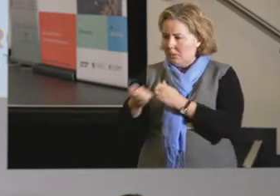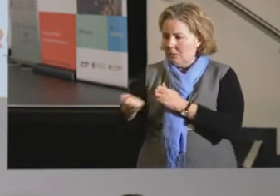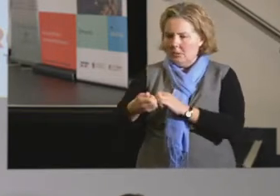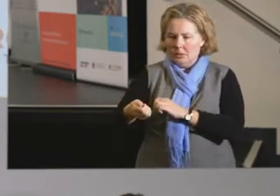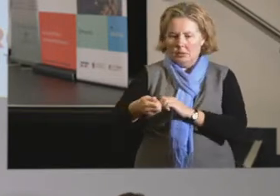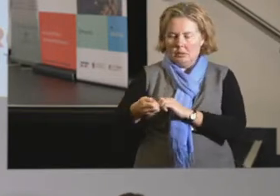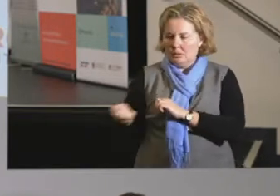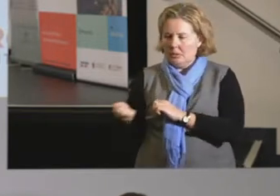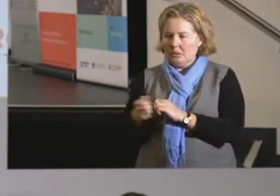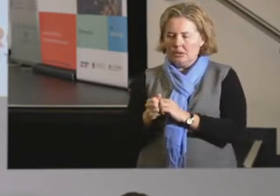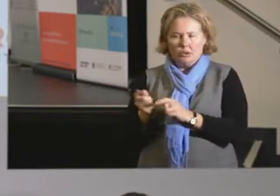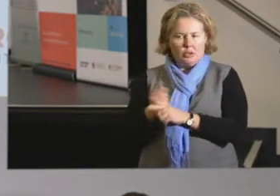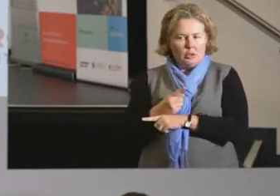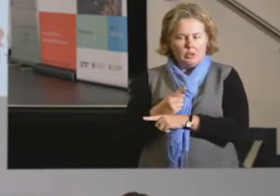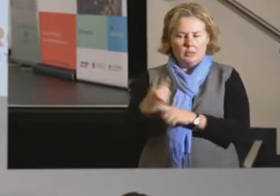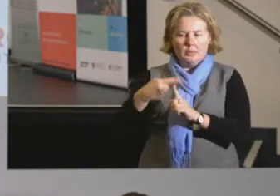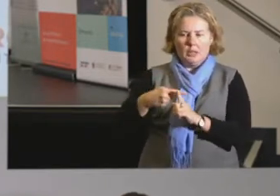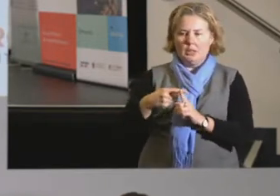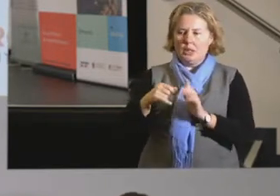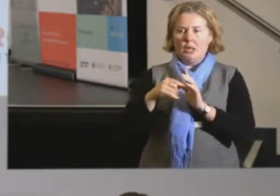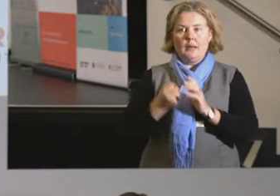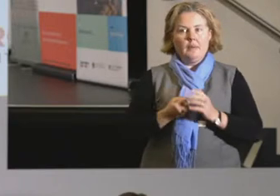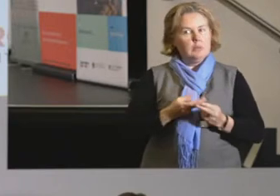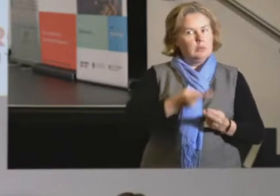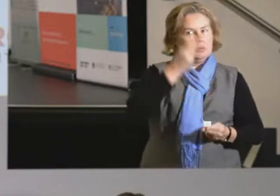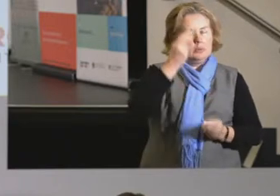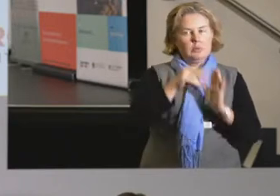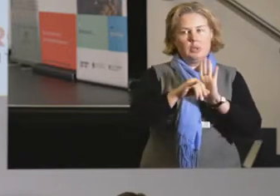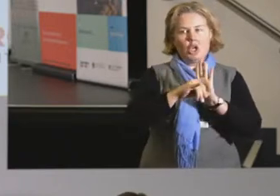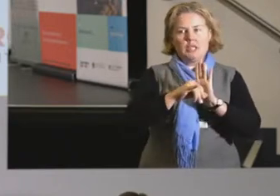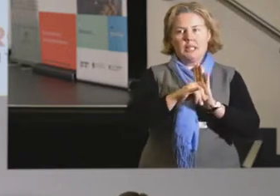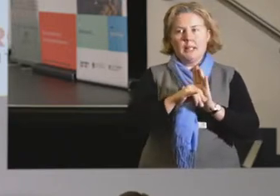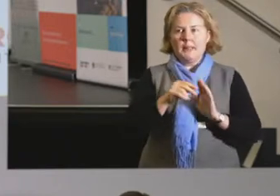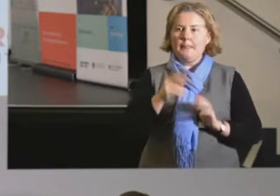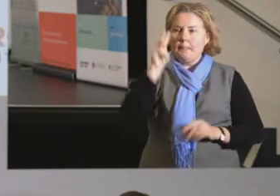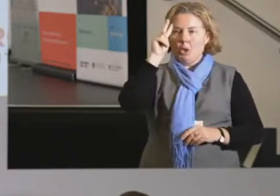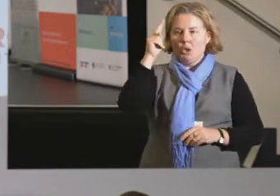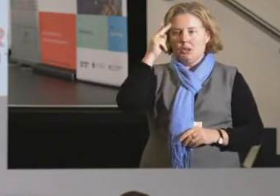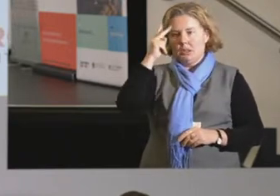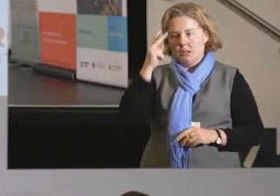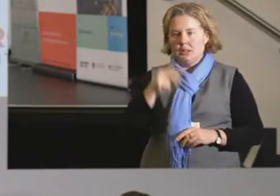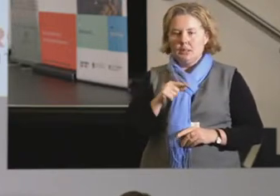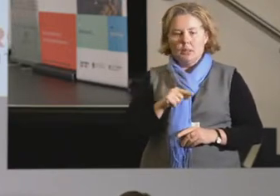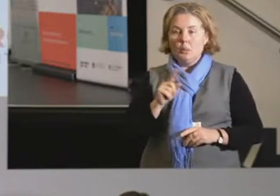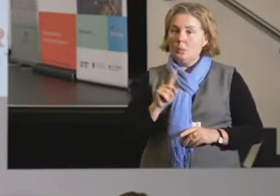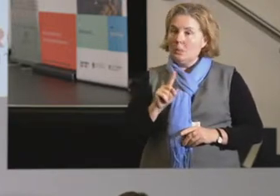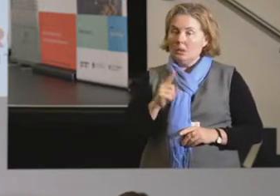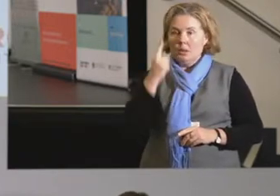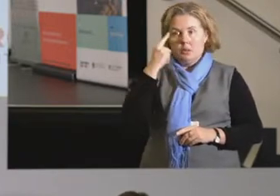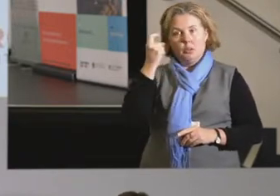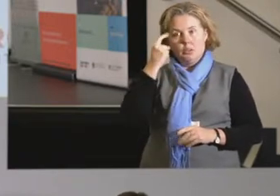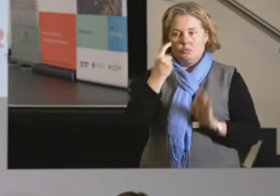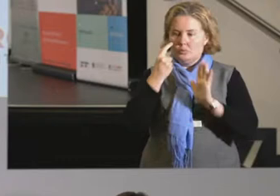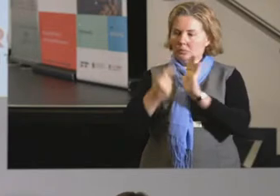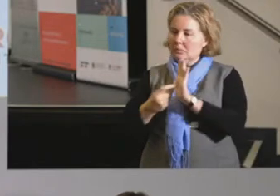been described, the rise of an identity politics, which is building on ideas of